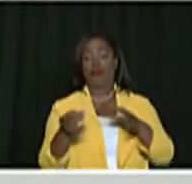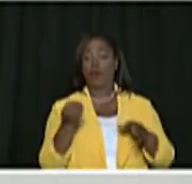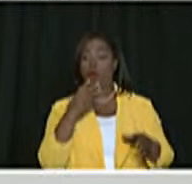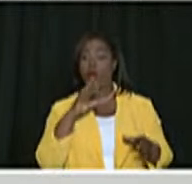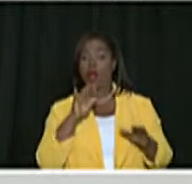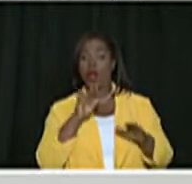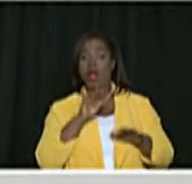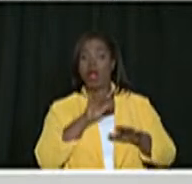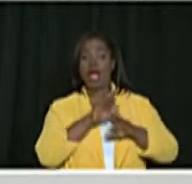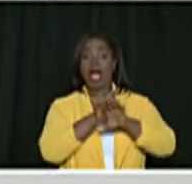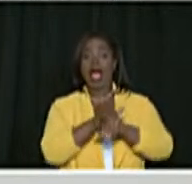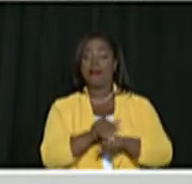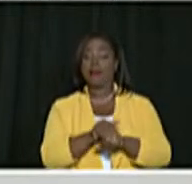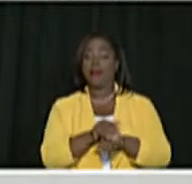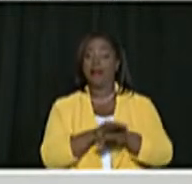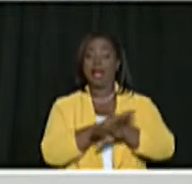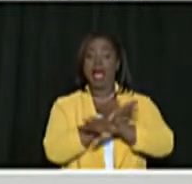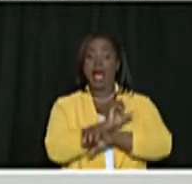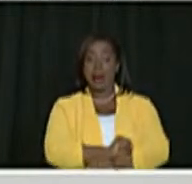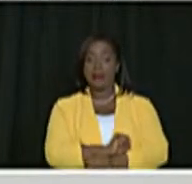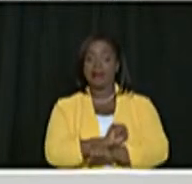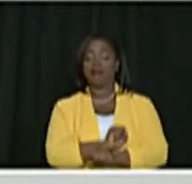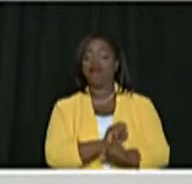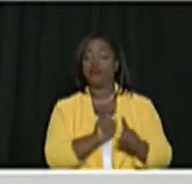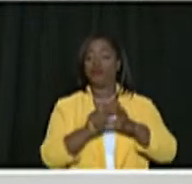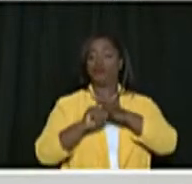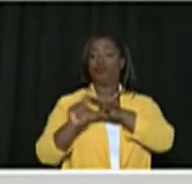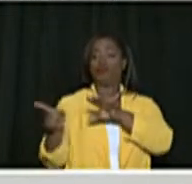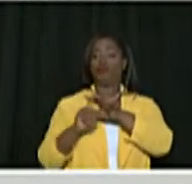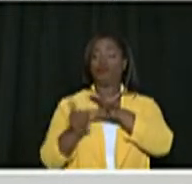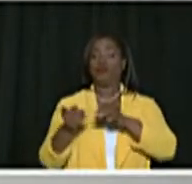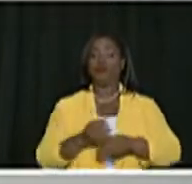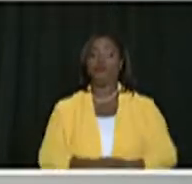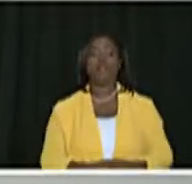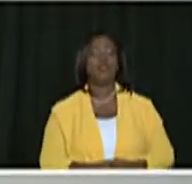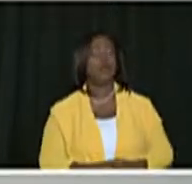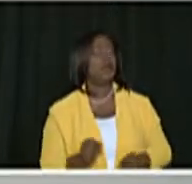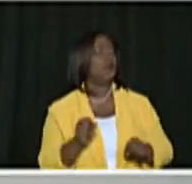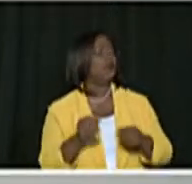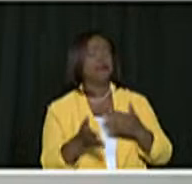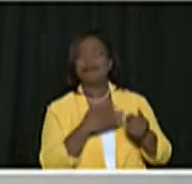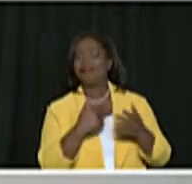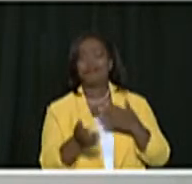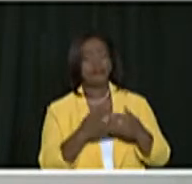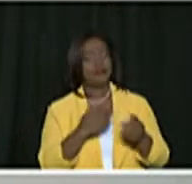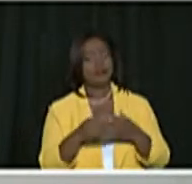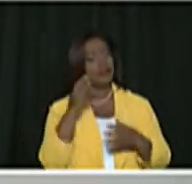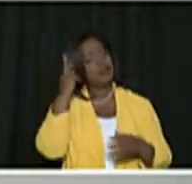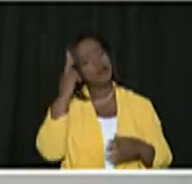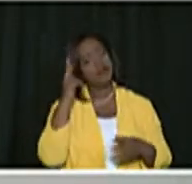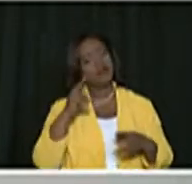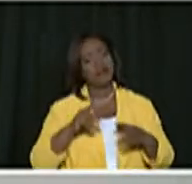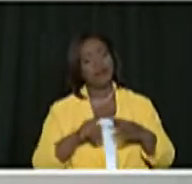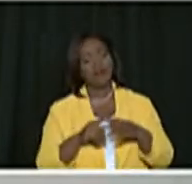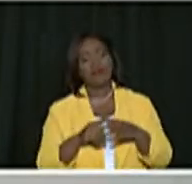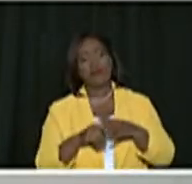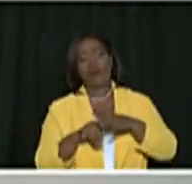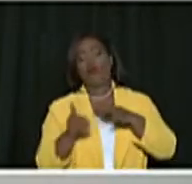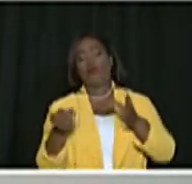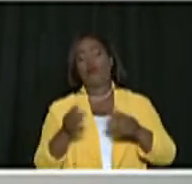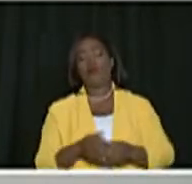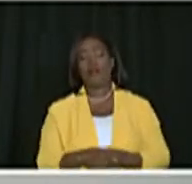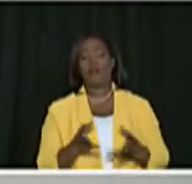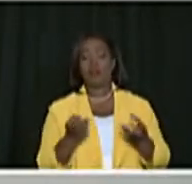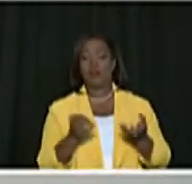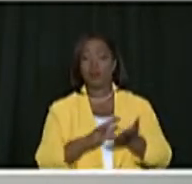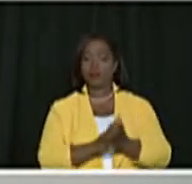habitual runaway. So regardless of the reason that you've run away, we want to be clear